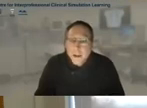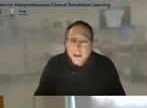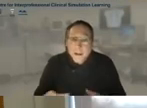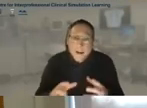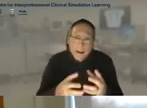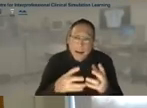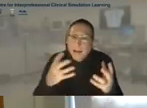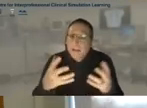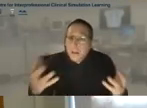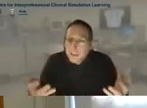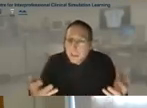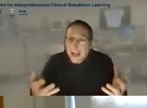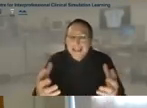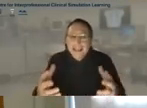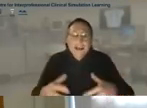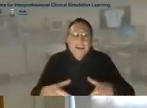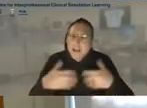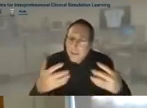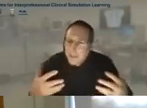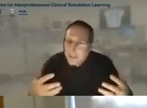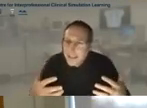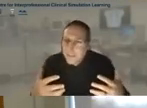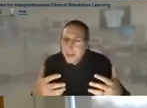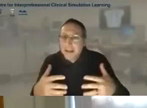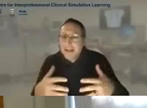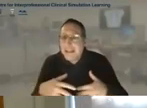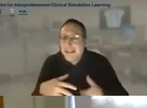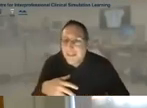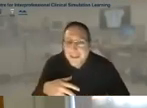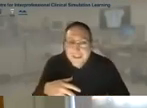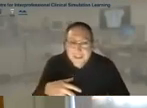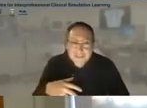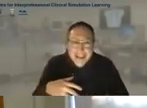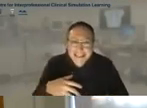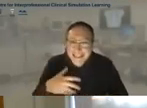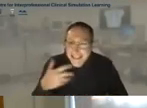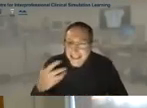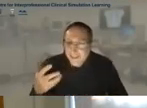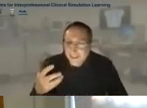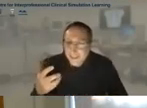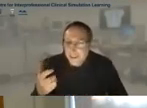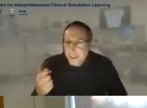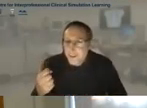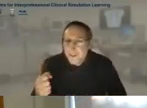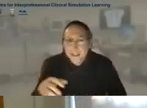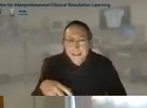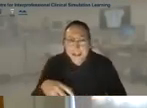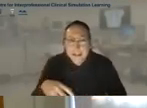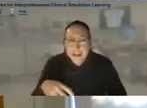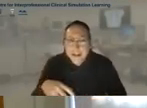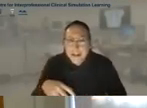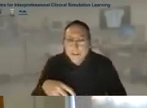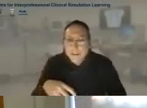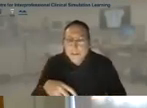not an absolute strategy, but a kind of a set of recommendations that we've made and to support the